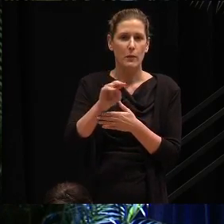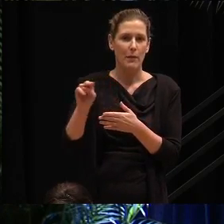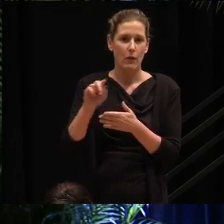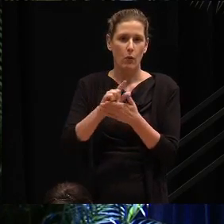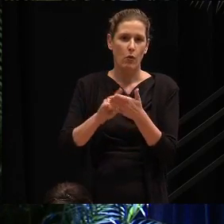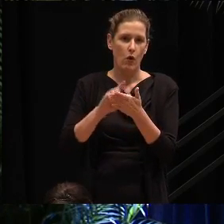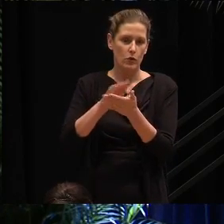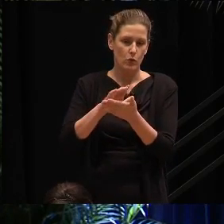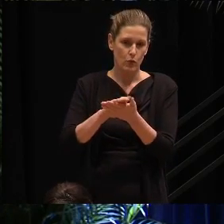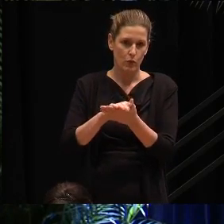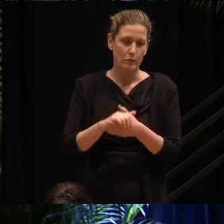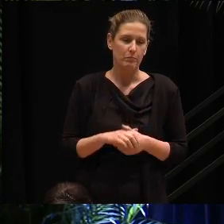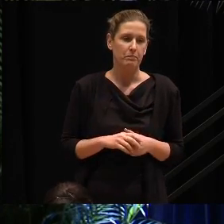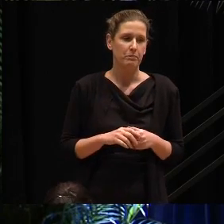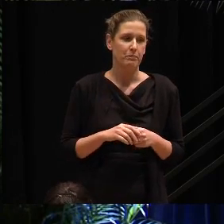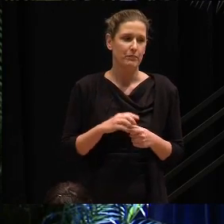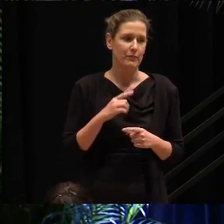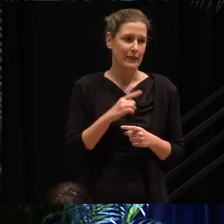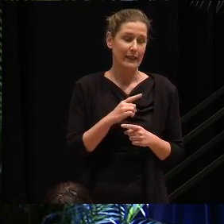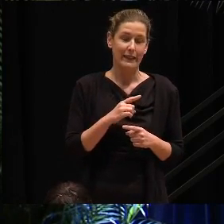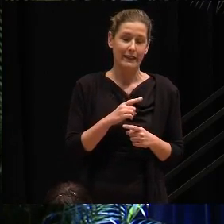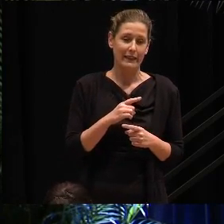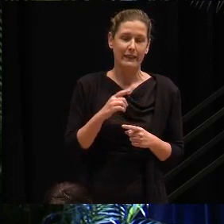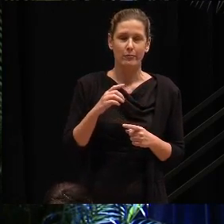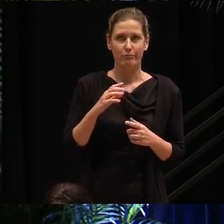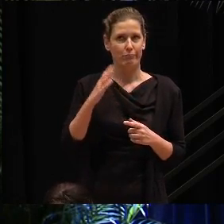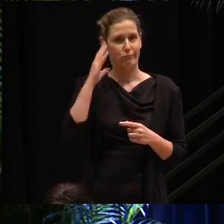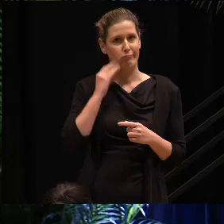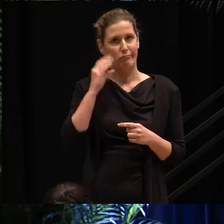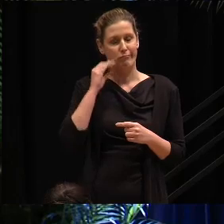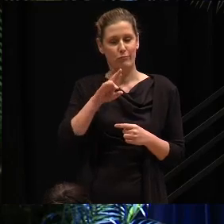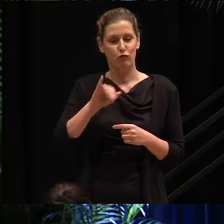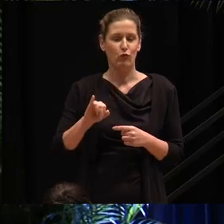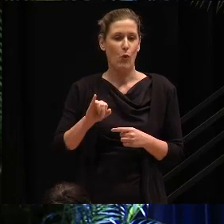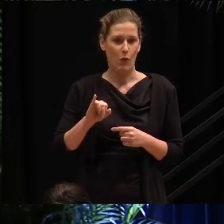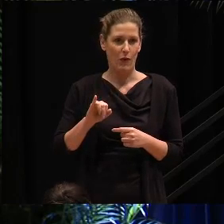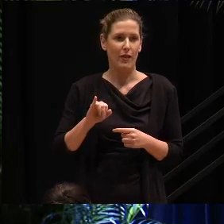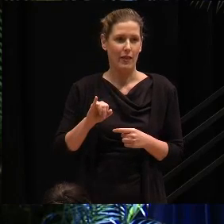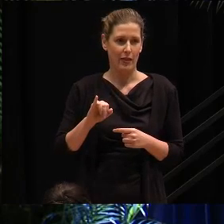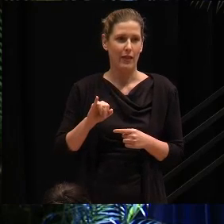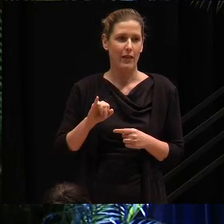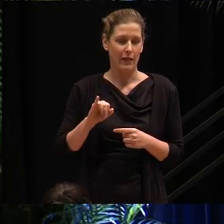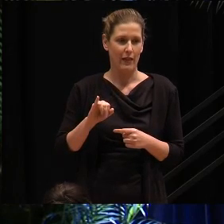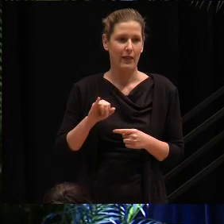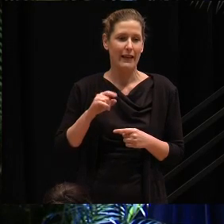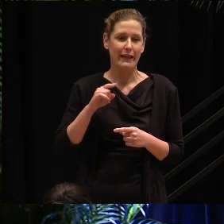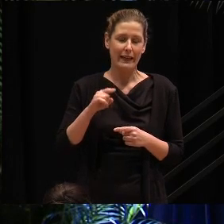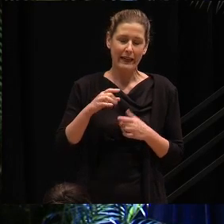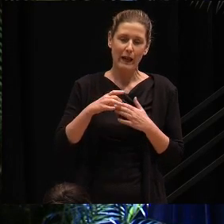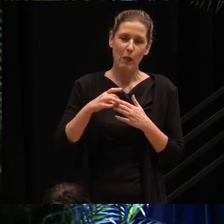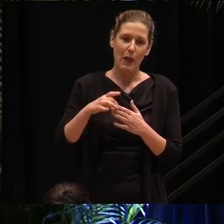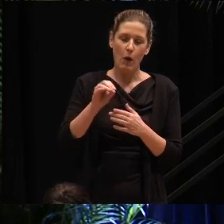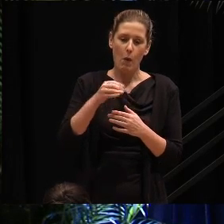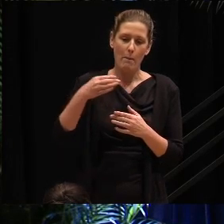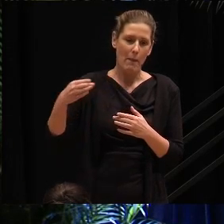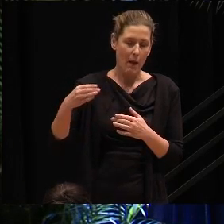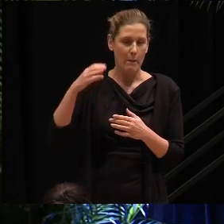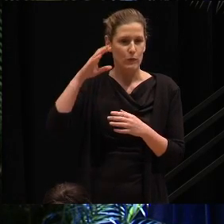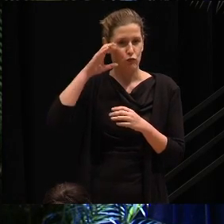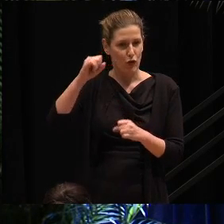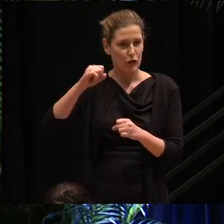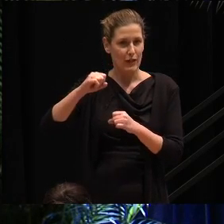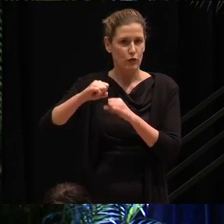Minnesota Law School, and he's certainly no stranger to Rhode Island. He led President Obama's Rhode Island campaign